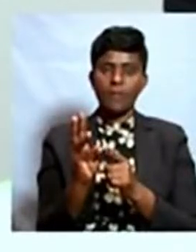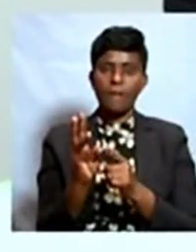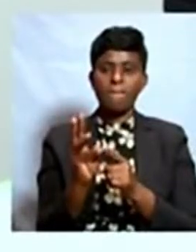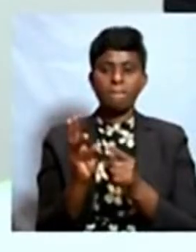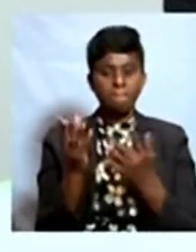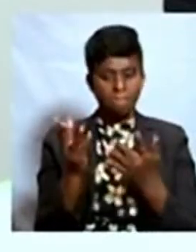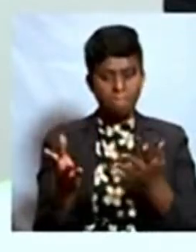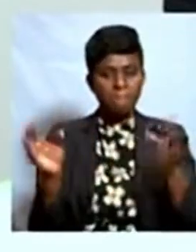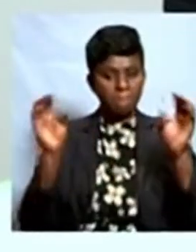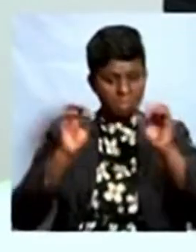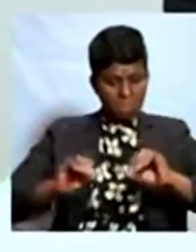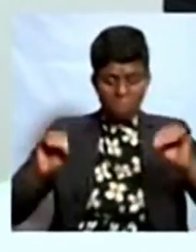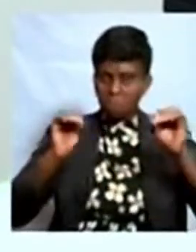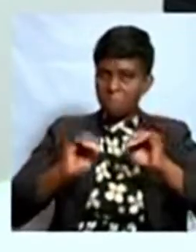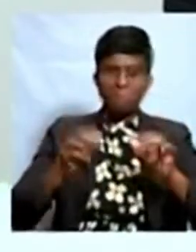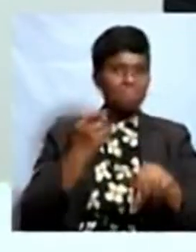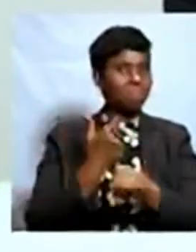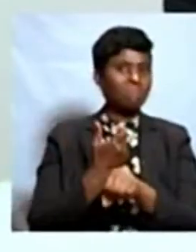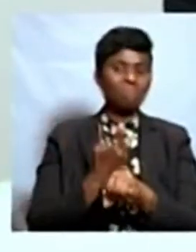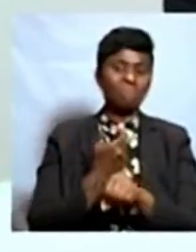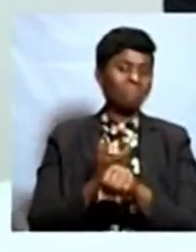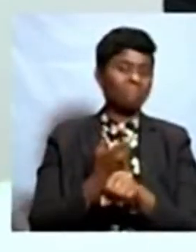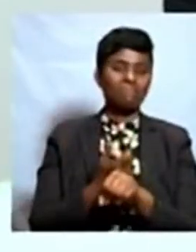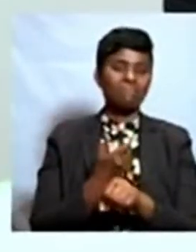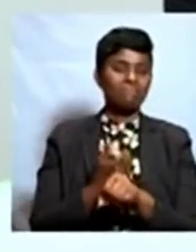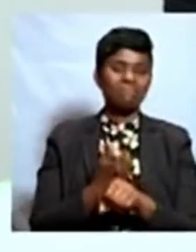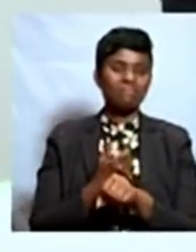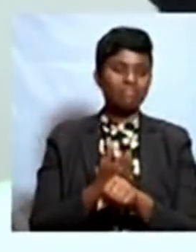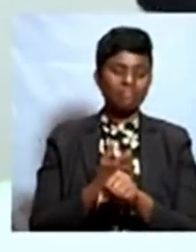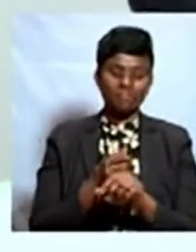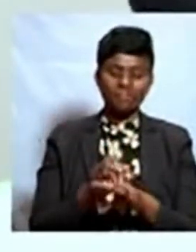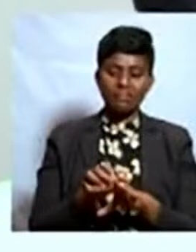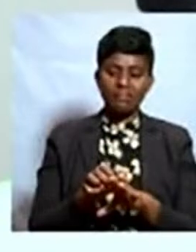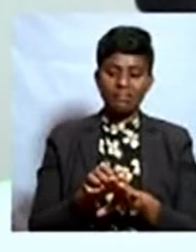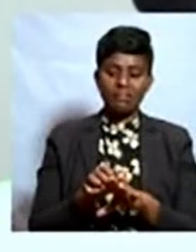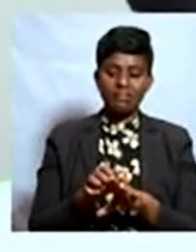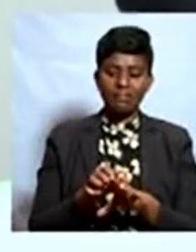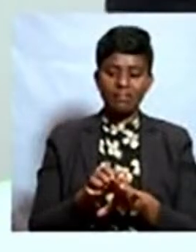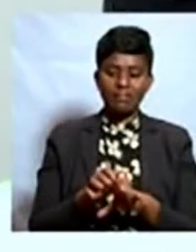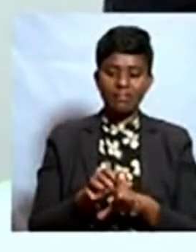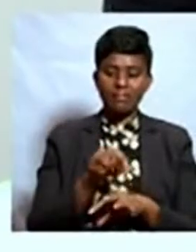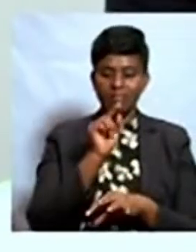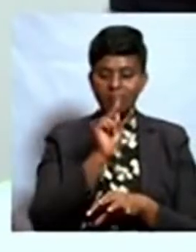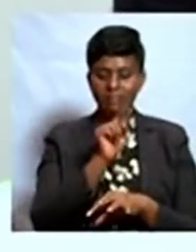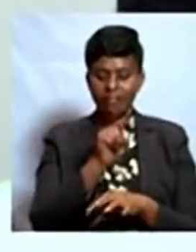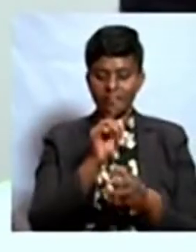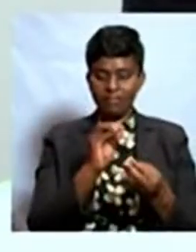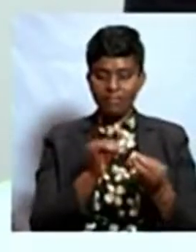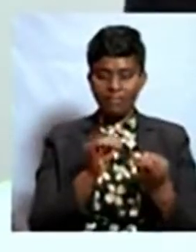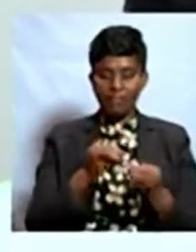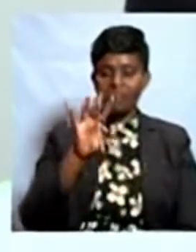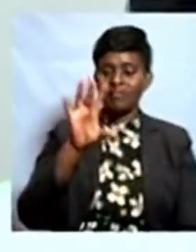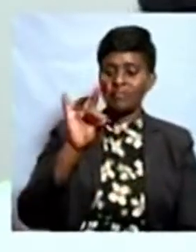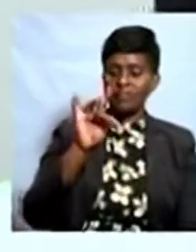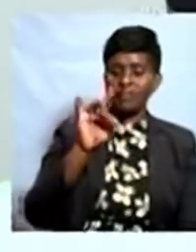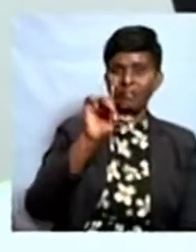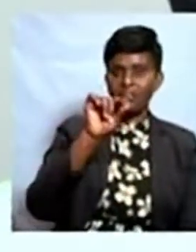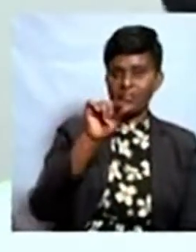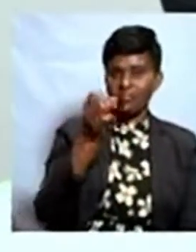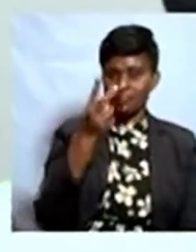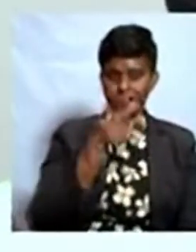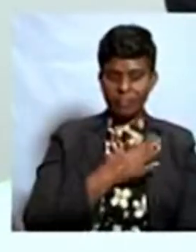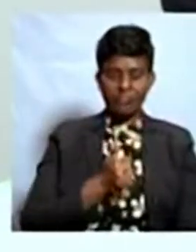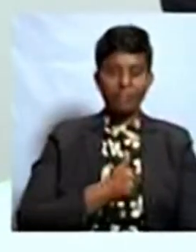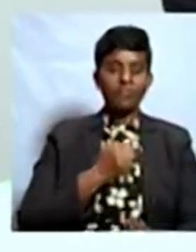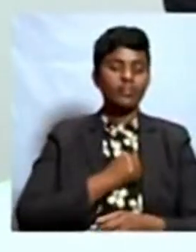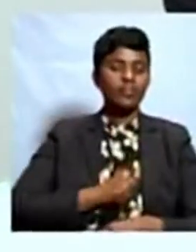are non-contentious. I think this is number 7 of 2012. I beg your